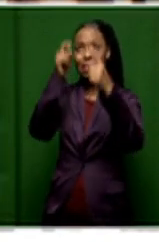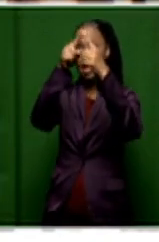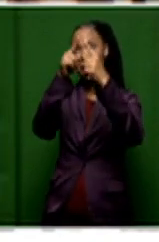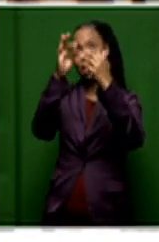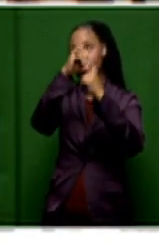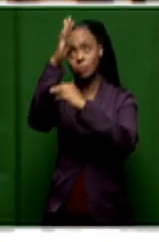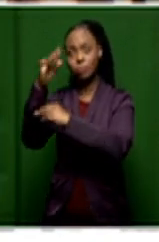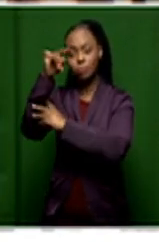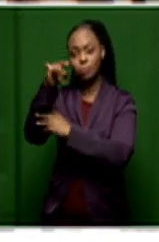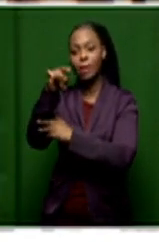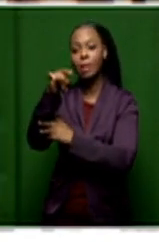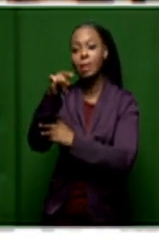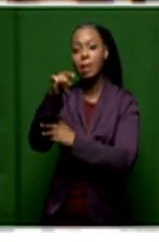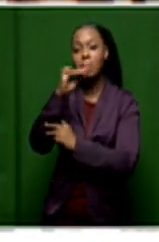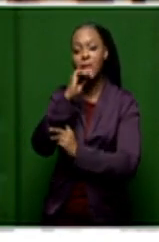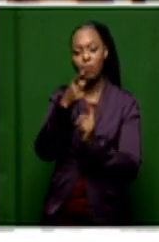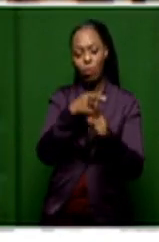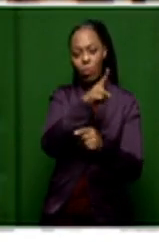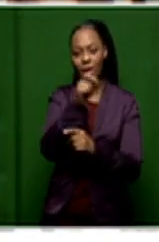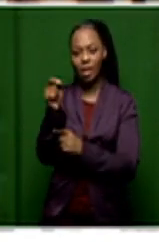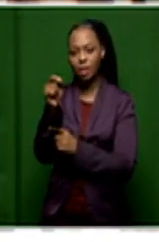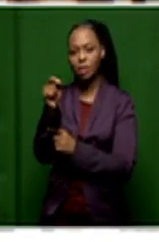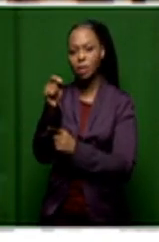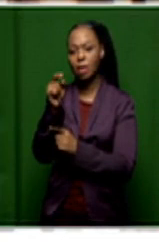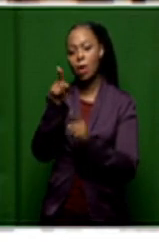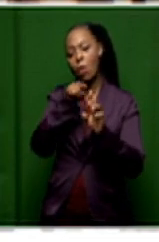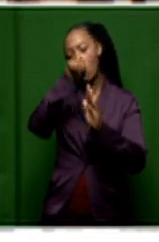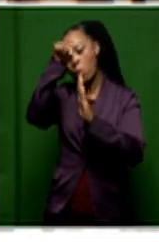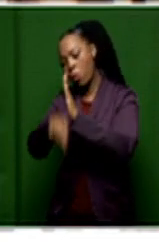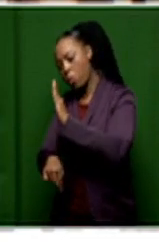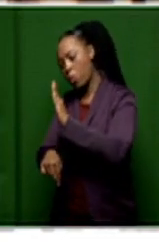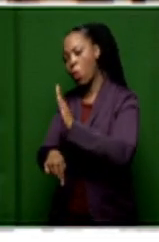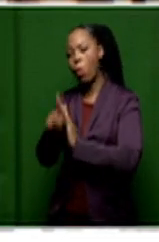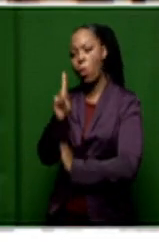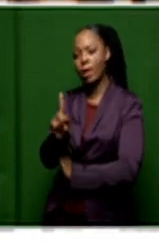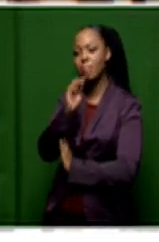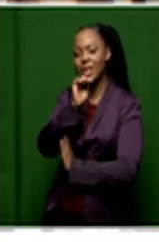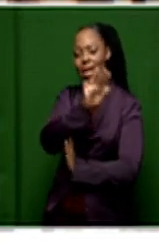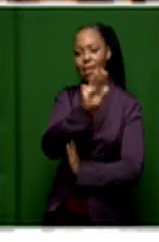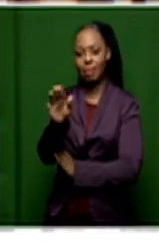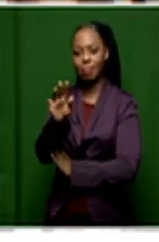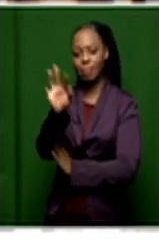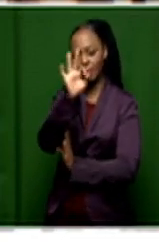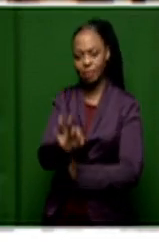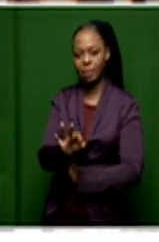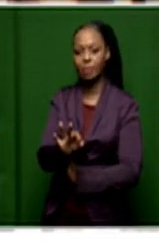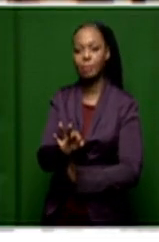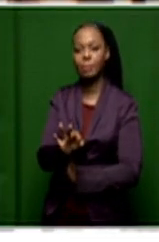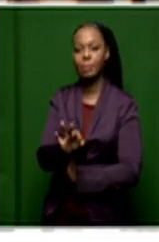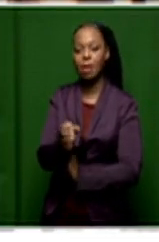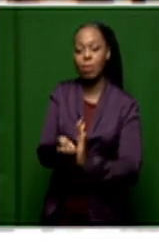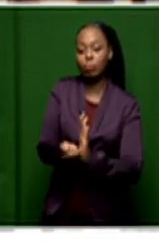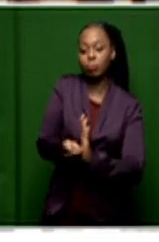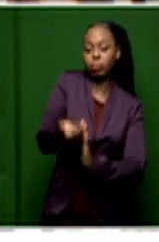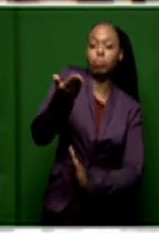You go down from 100 to 1, that's a 99% contraction. You go up